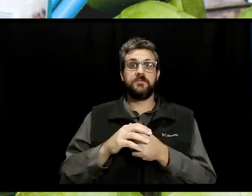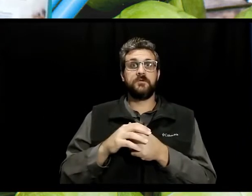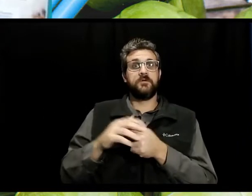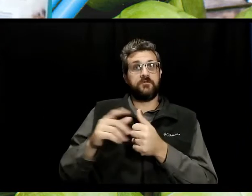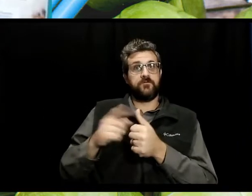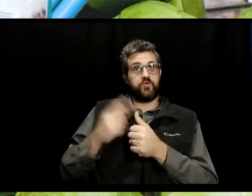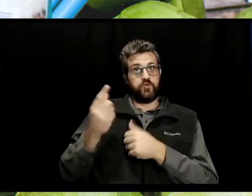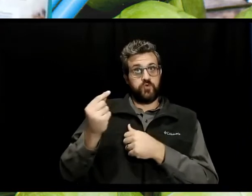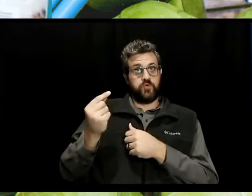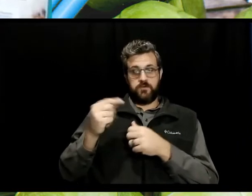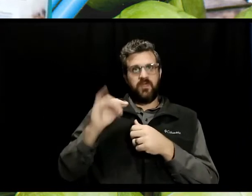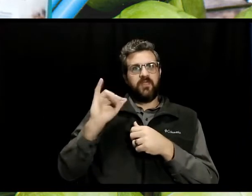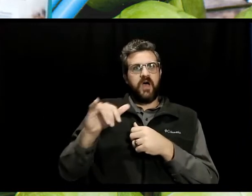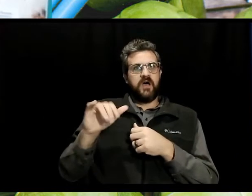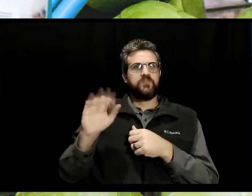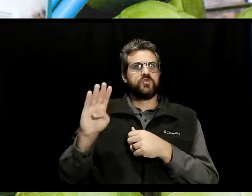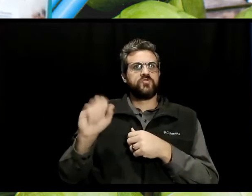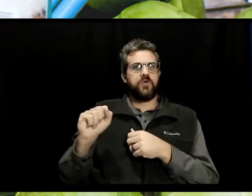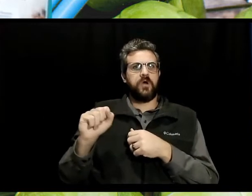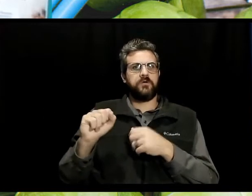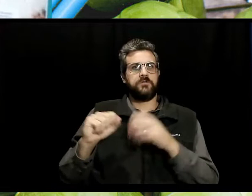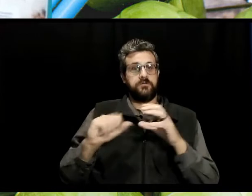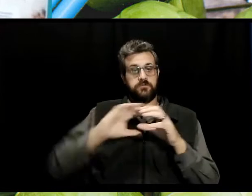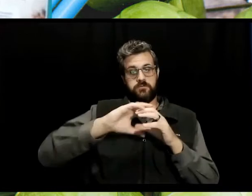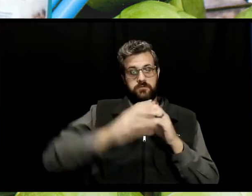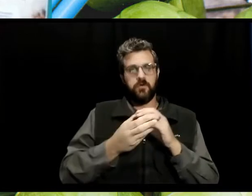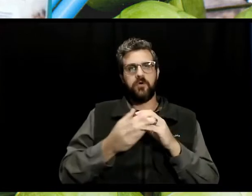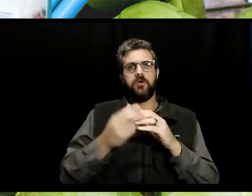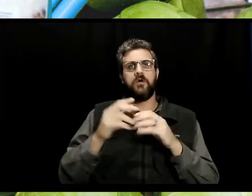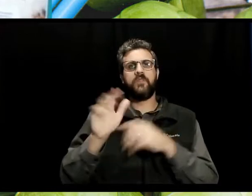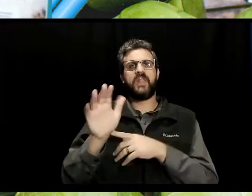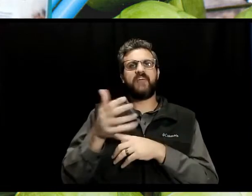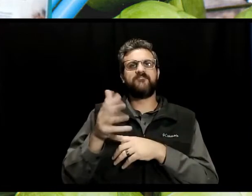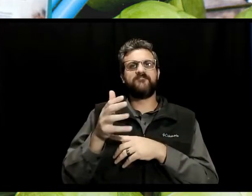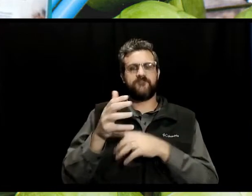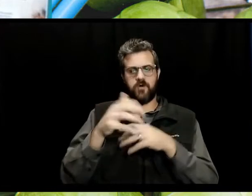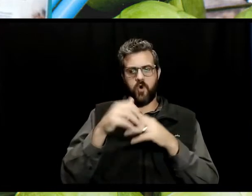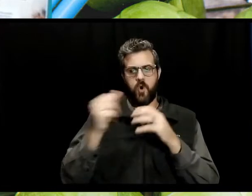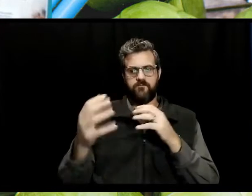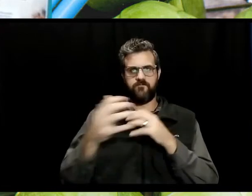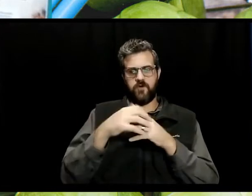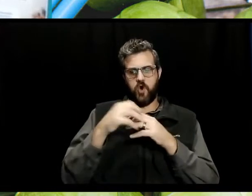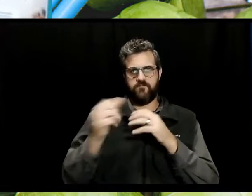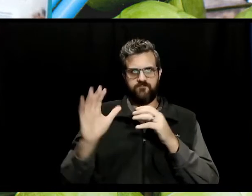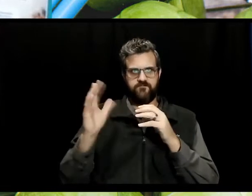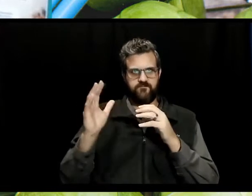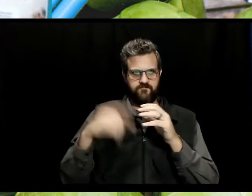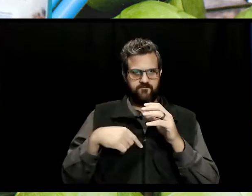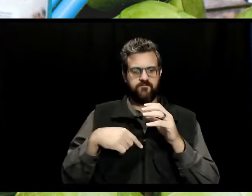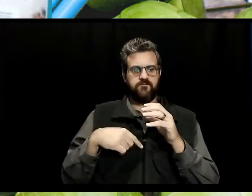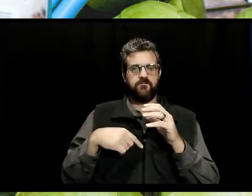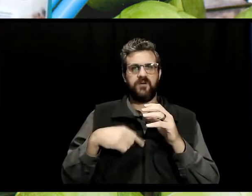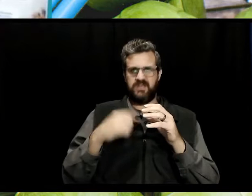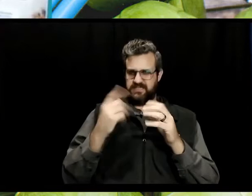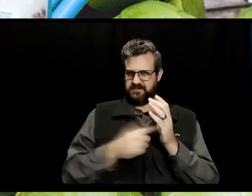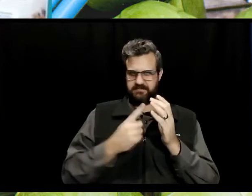leaves of your sprouts. Typically, this is where any blemish might be. And when selecting your sprouts, you want to make sure that